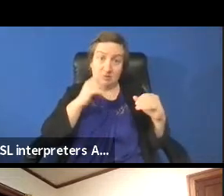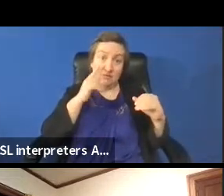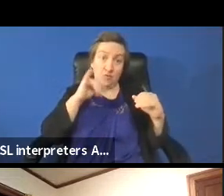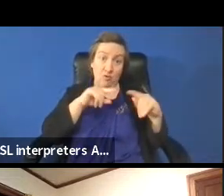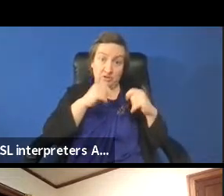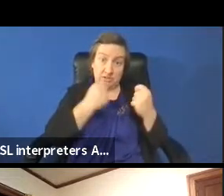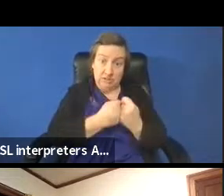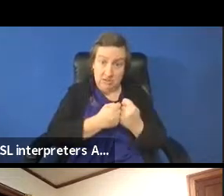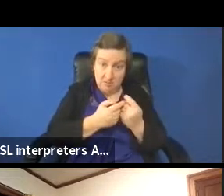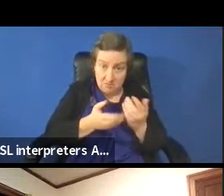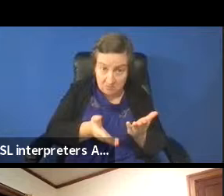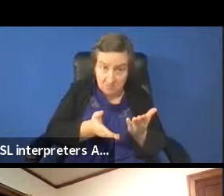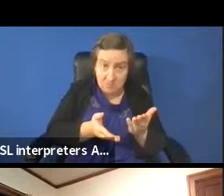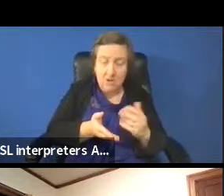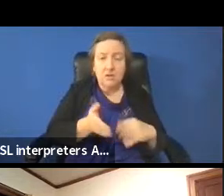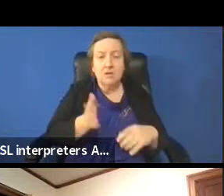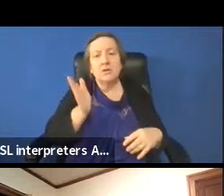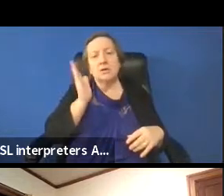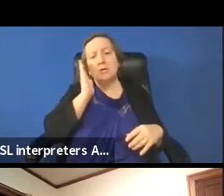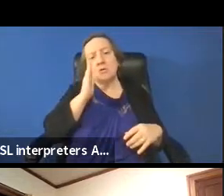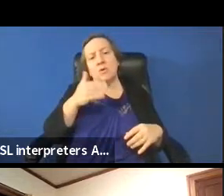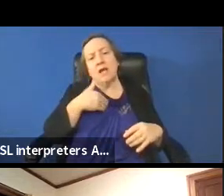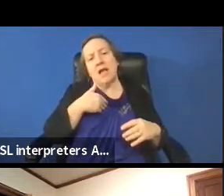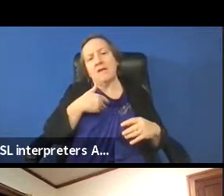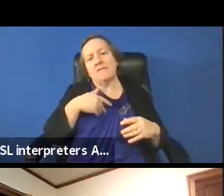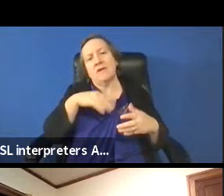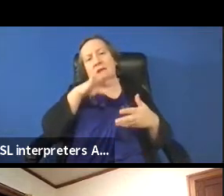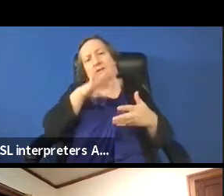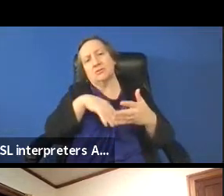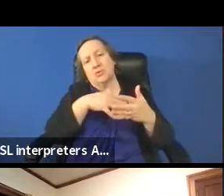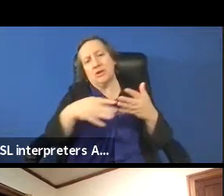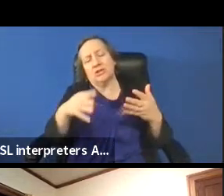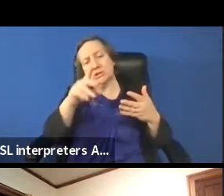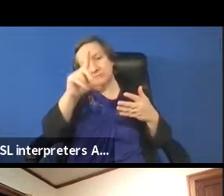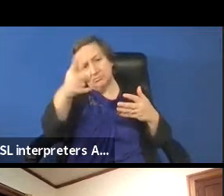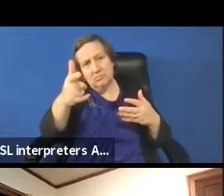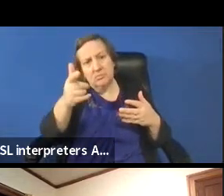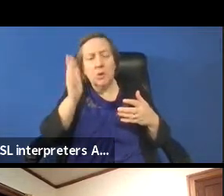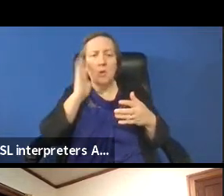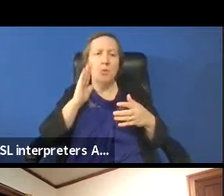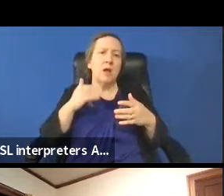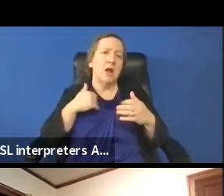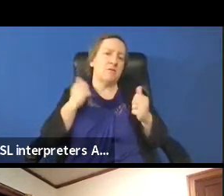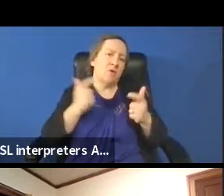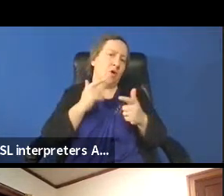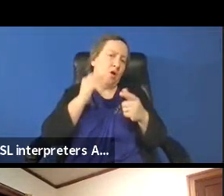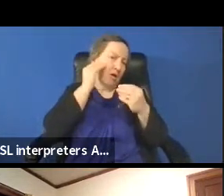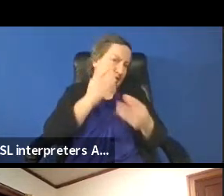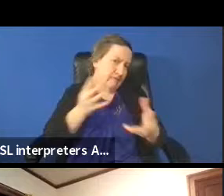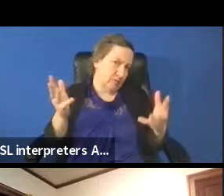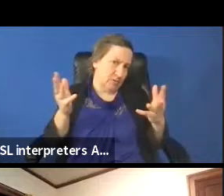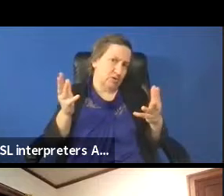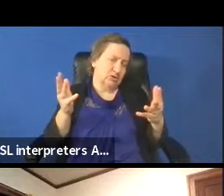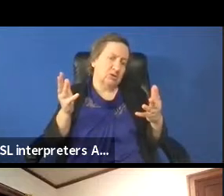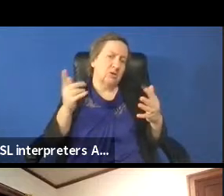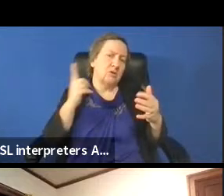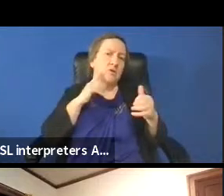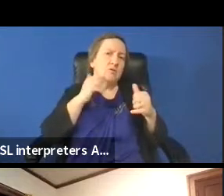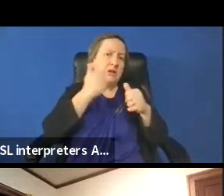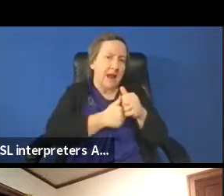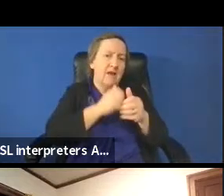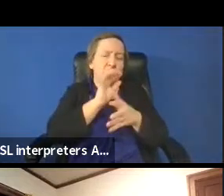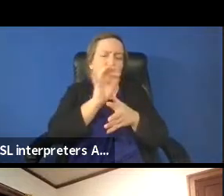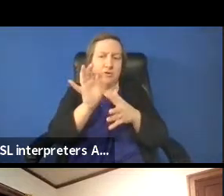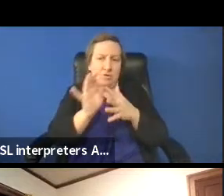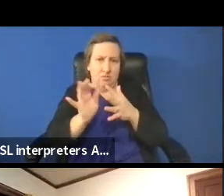team? So there will be a spreadsheet that eventually will have all of that information for every